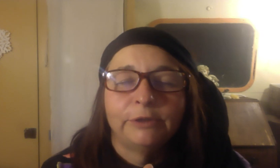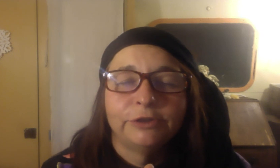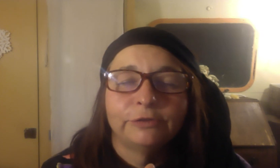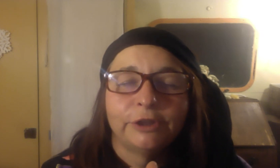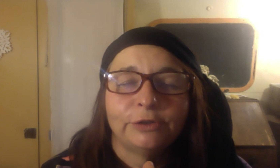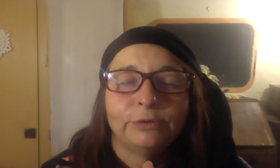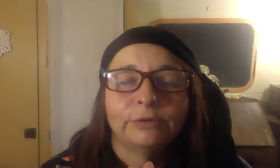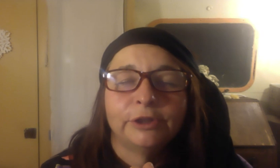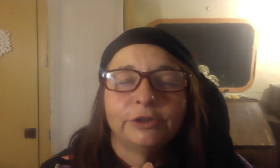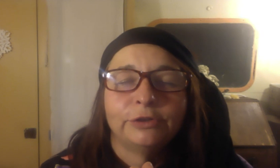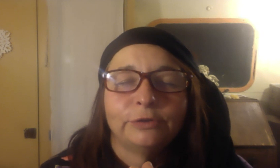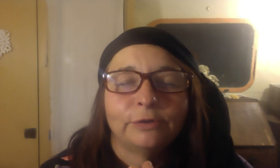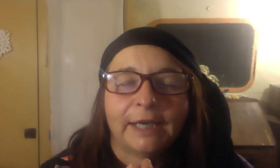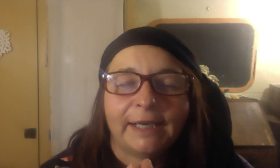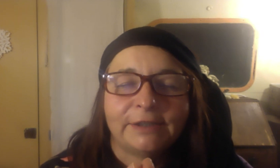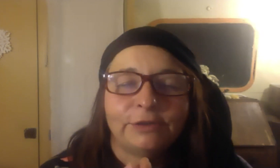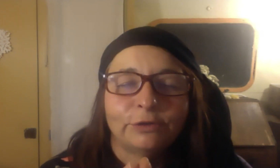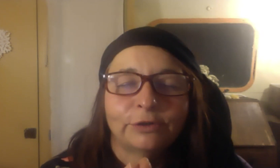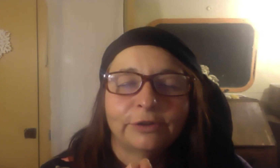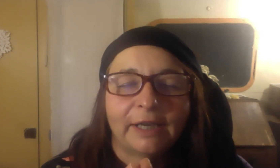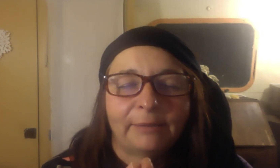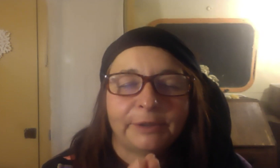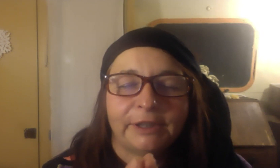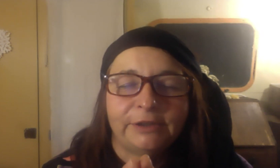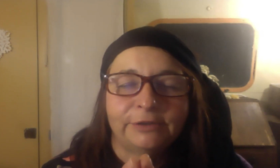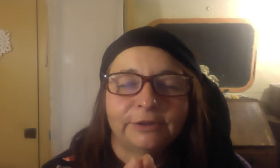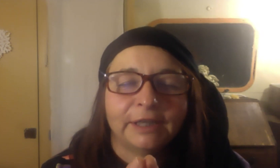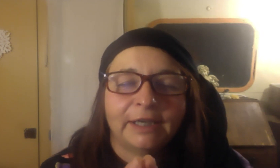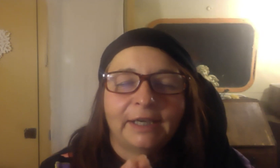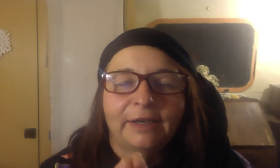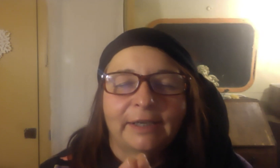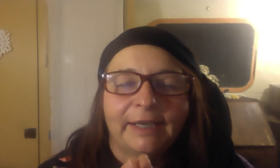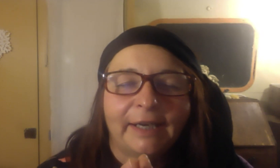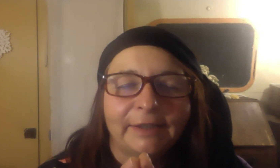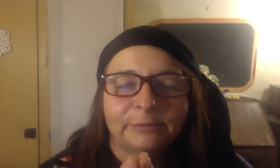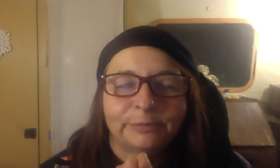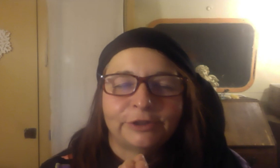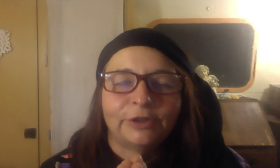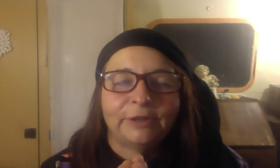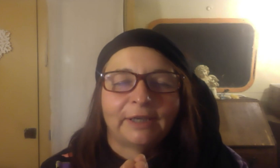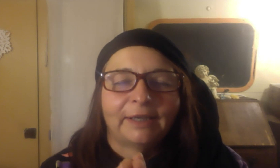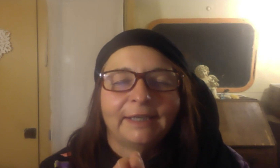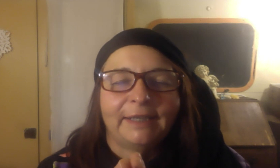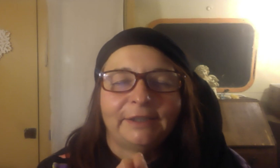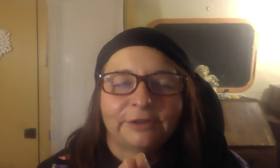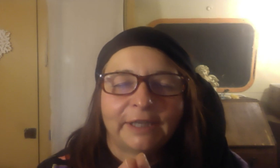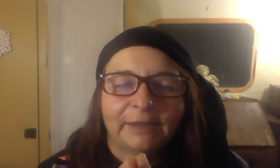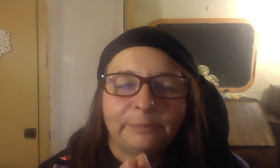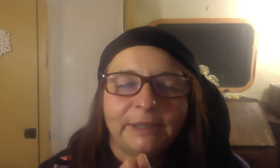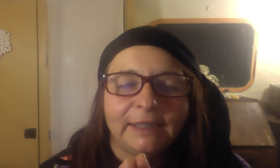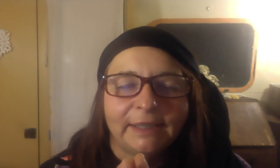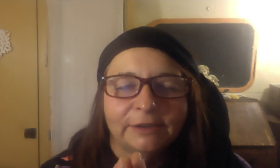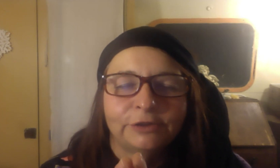We wish for you to, as you curl up in your cat persona, in your